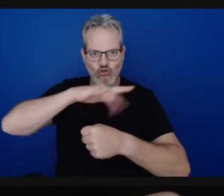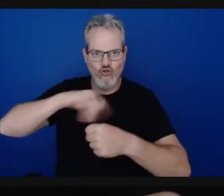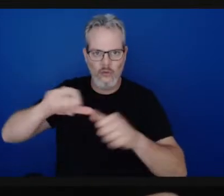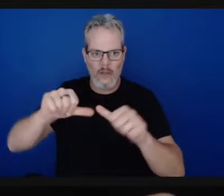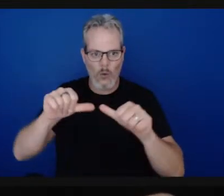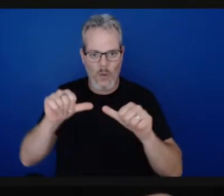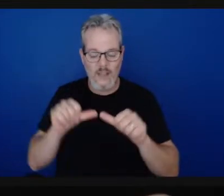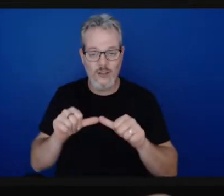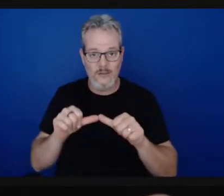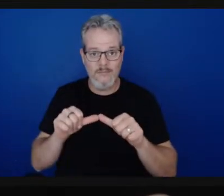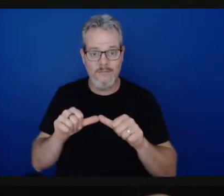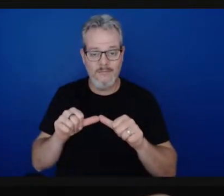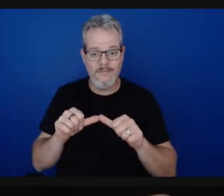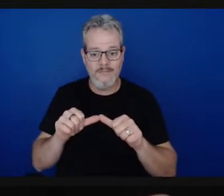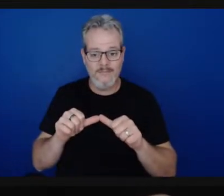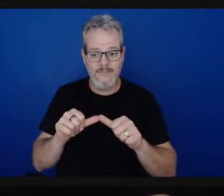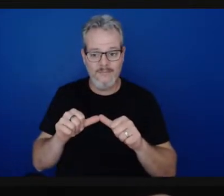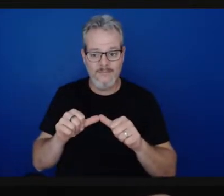out that deep